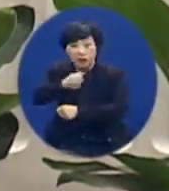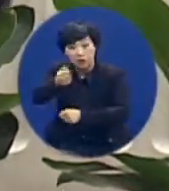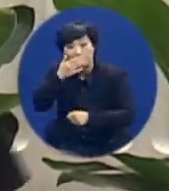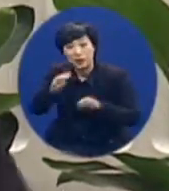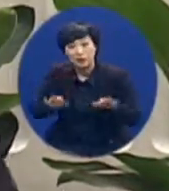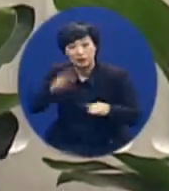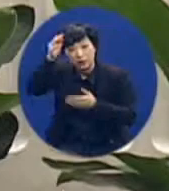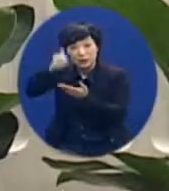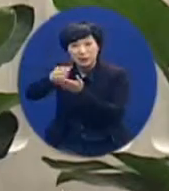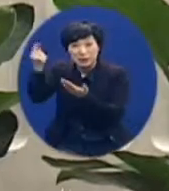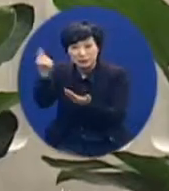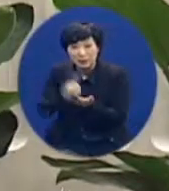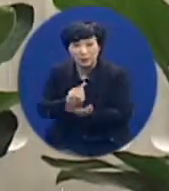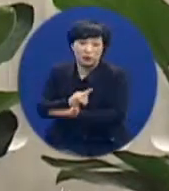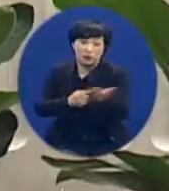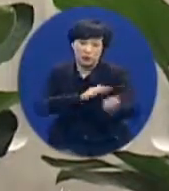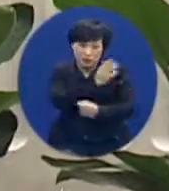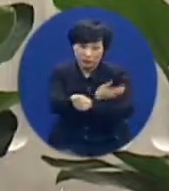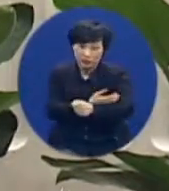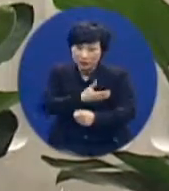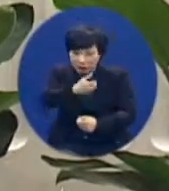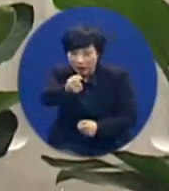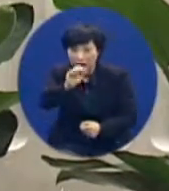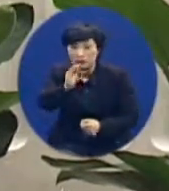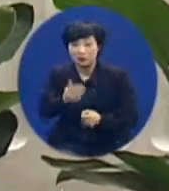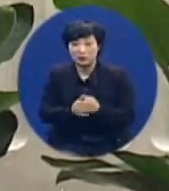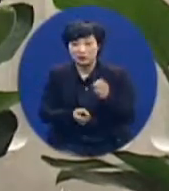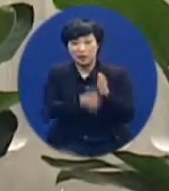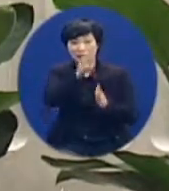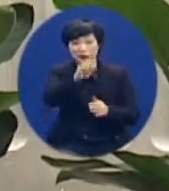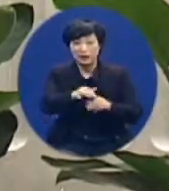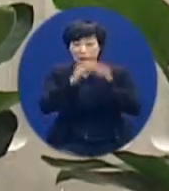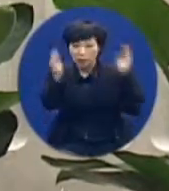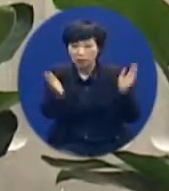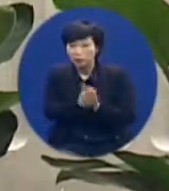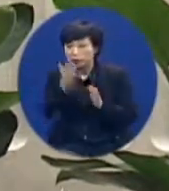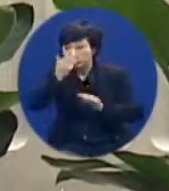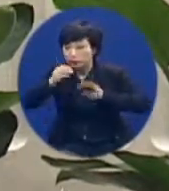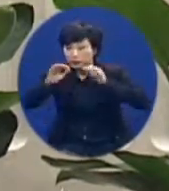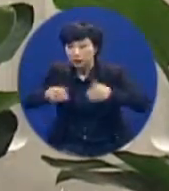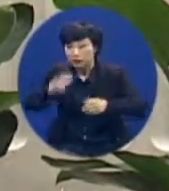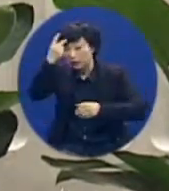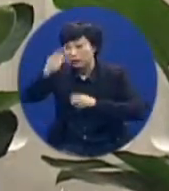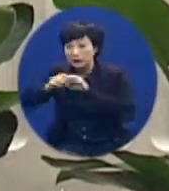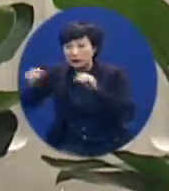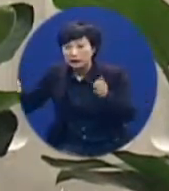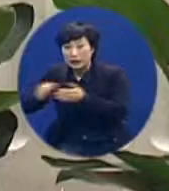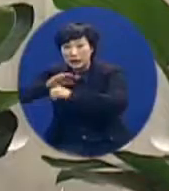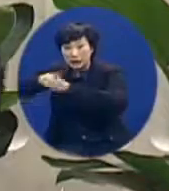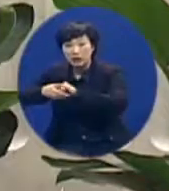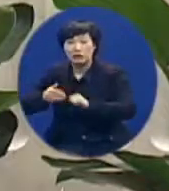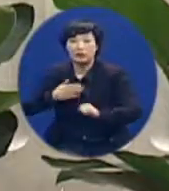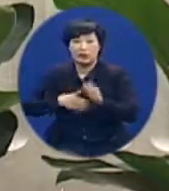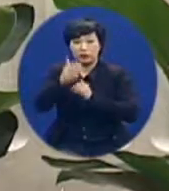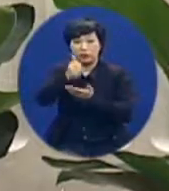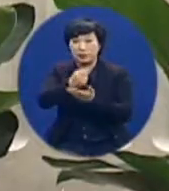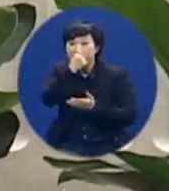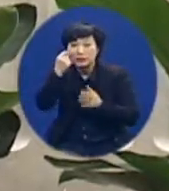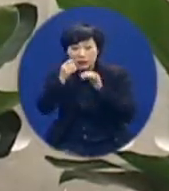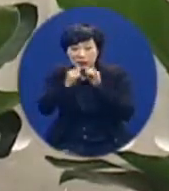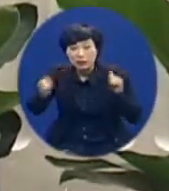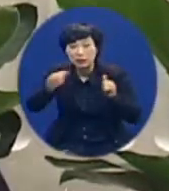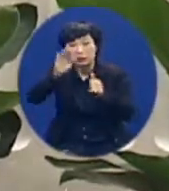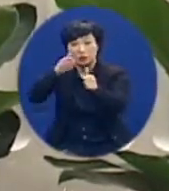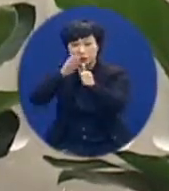power in me. Here's in the Bible, you will receive power when the Holy Spirit comes comes on you, and you will be my